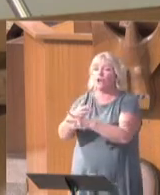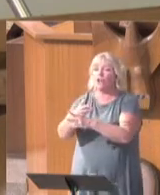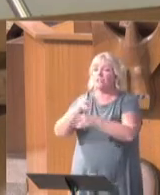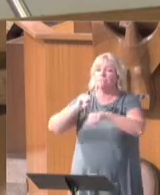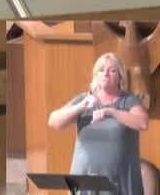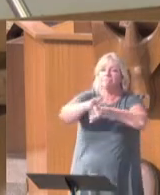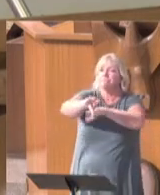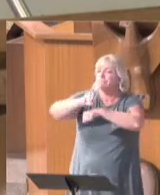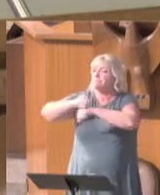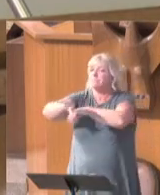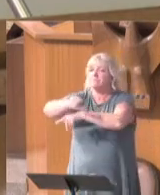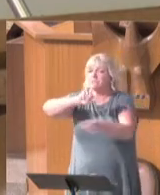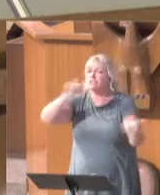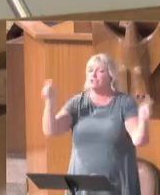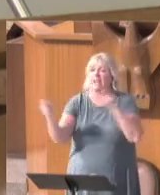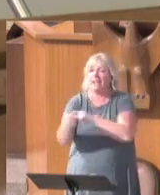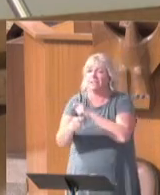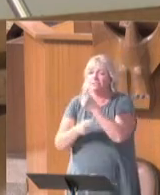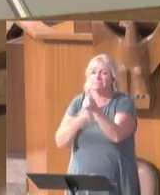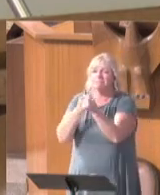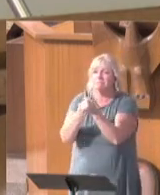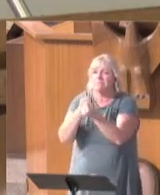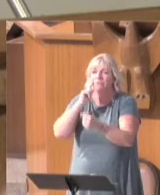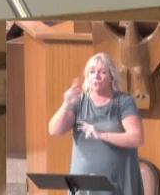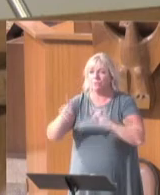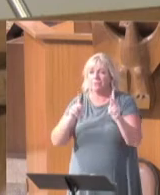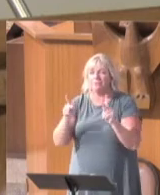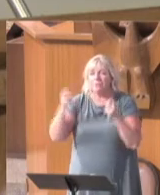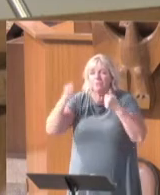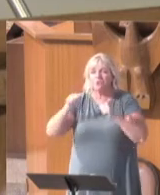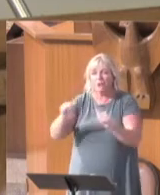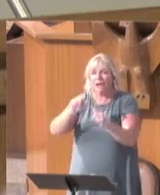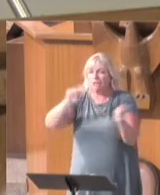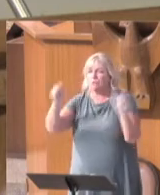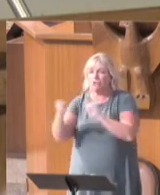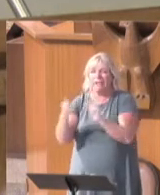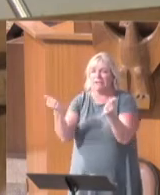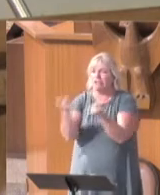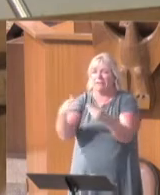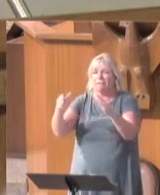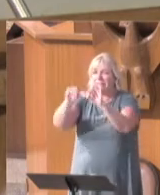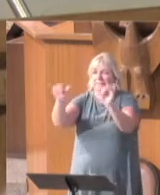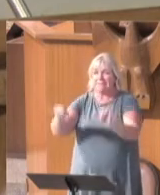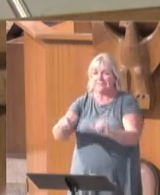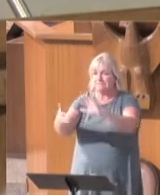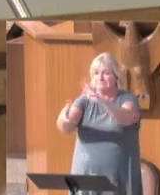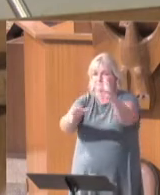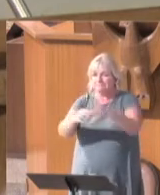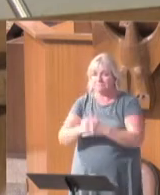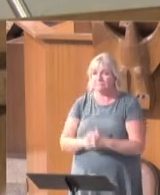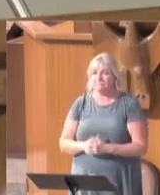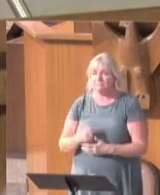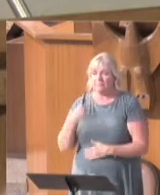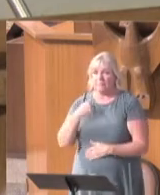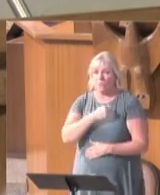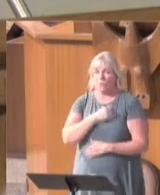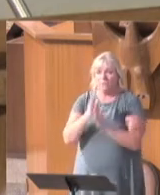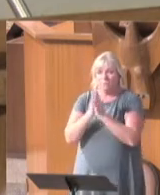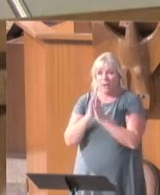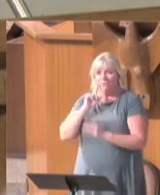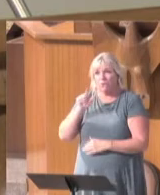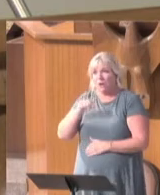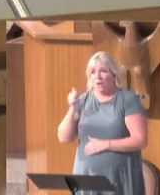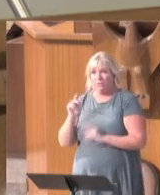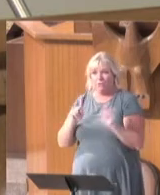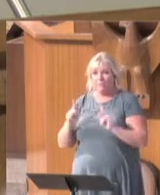changes and advocating for the vulnerable and working to change the landscape. And we pray for those of us who, like